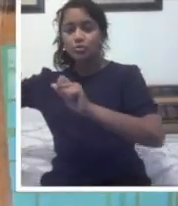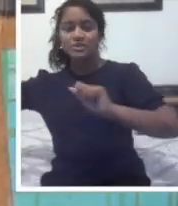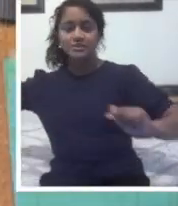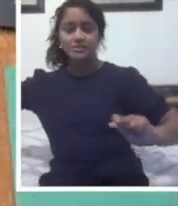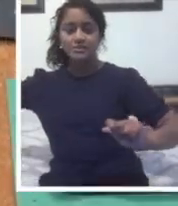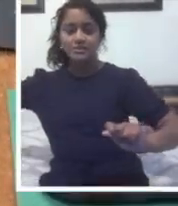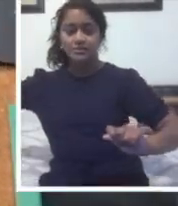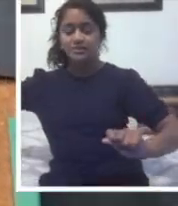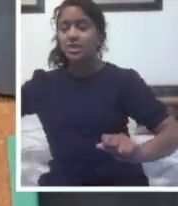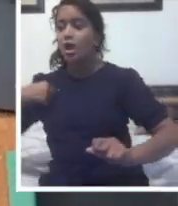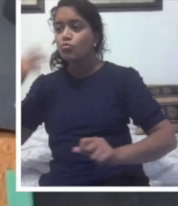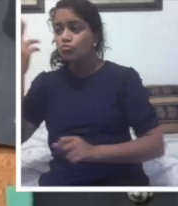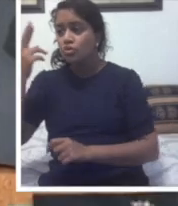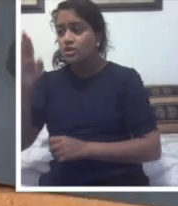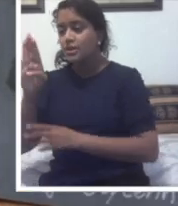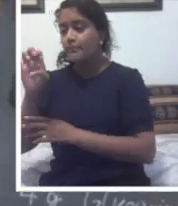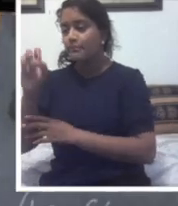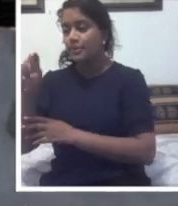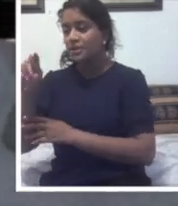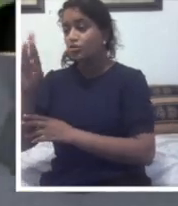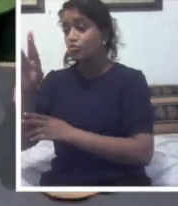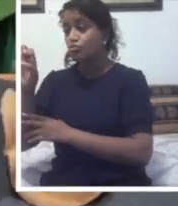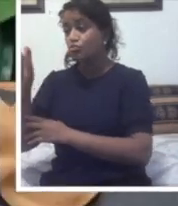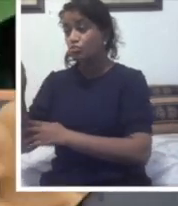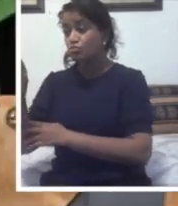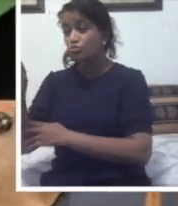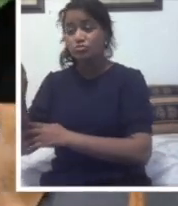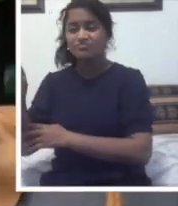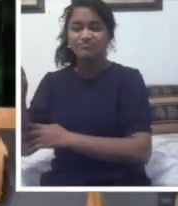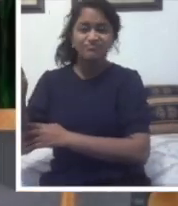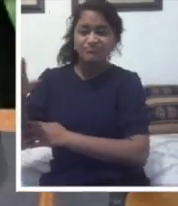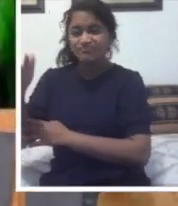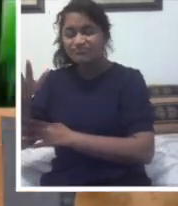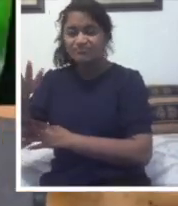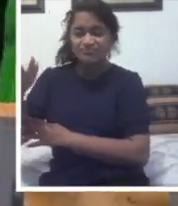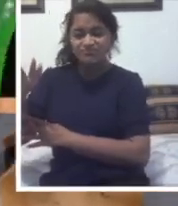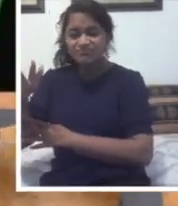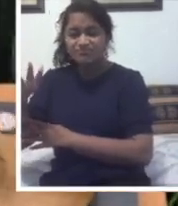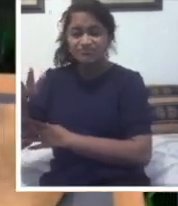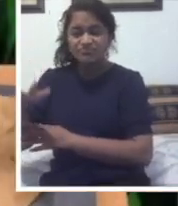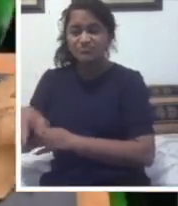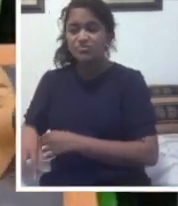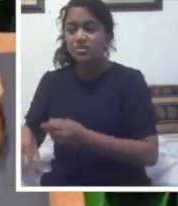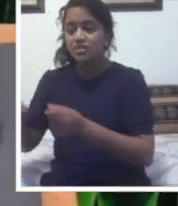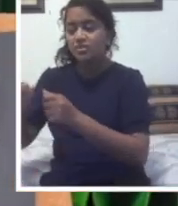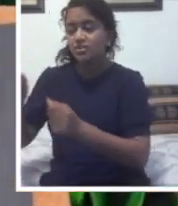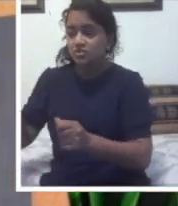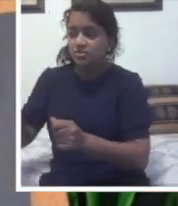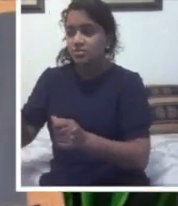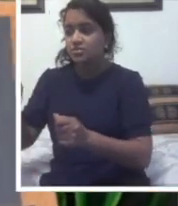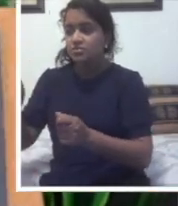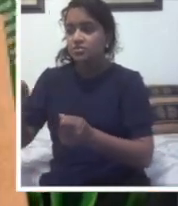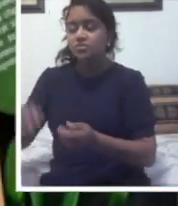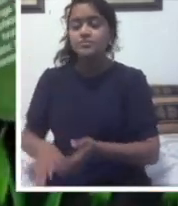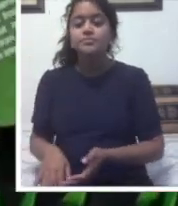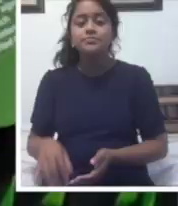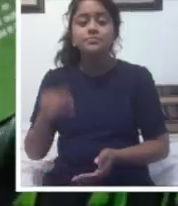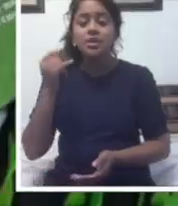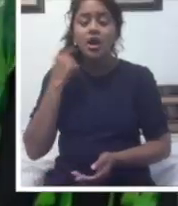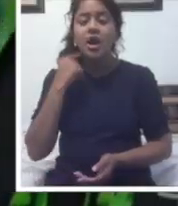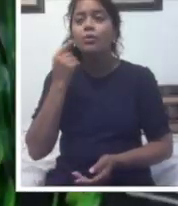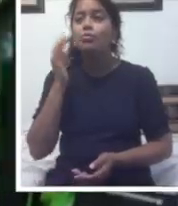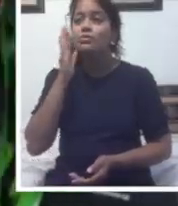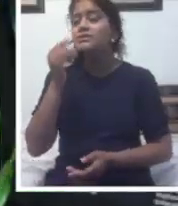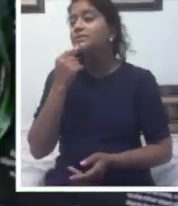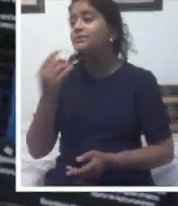twisted. After the test, I realized that beetroot made out of 8-gram glycerin tolerates twisting the best. In